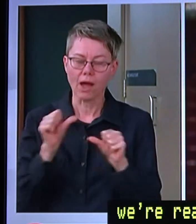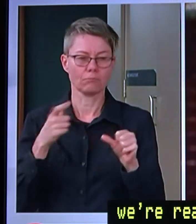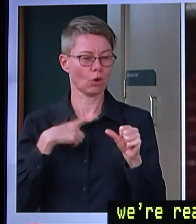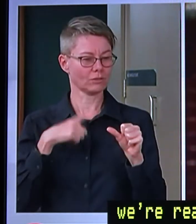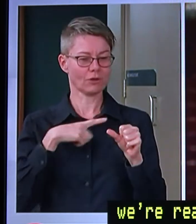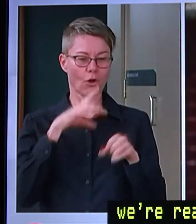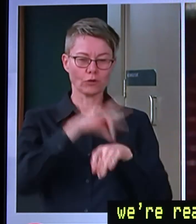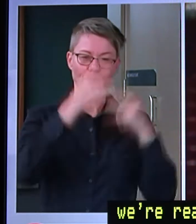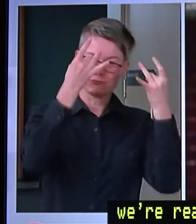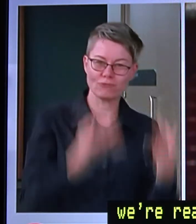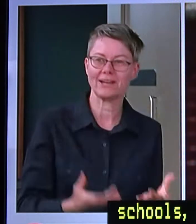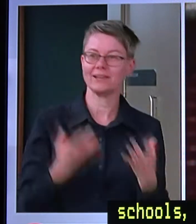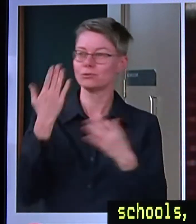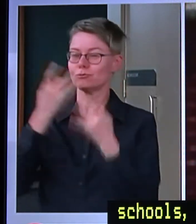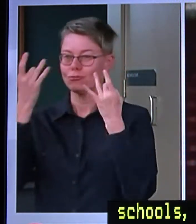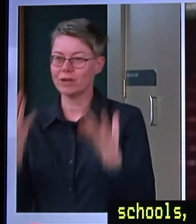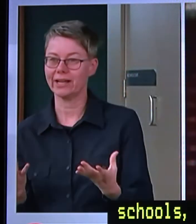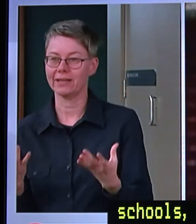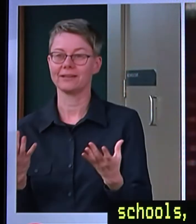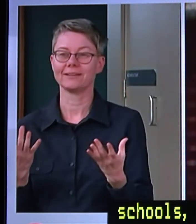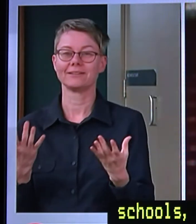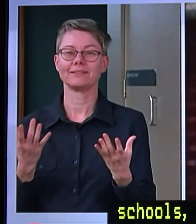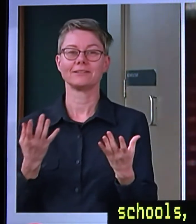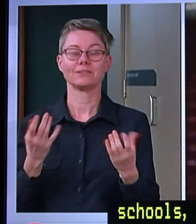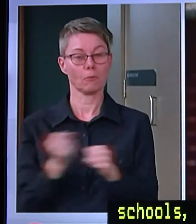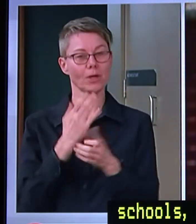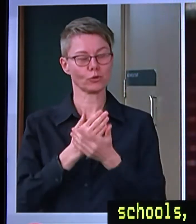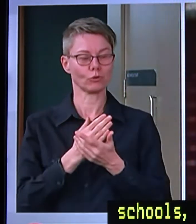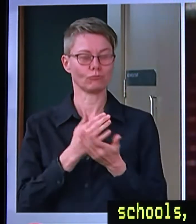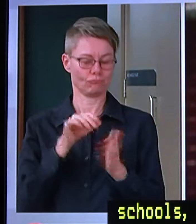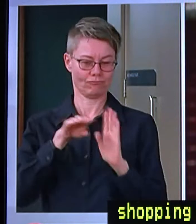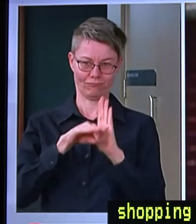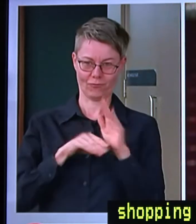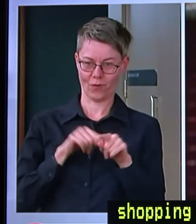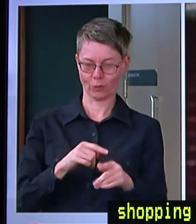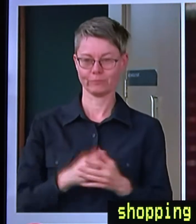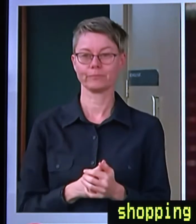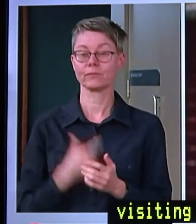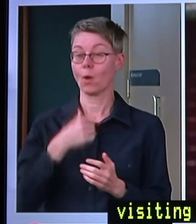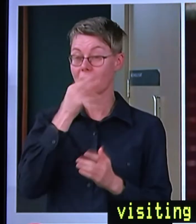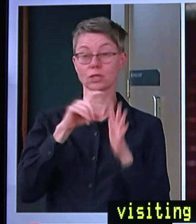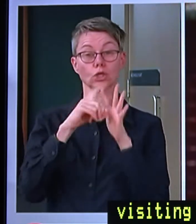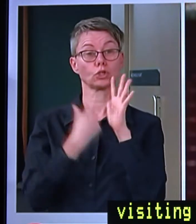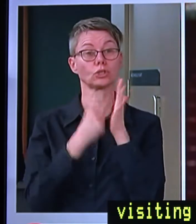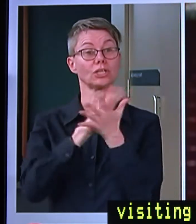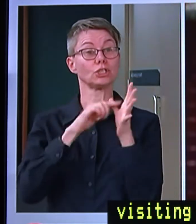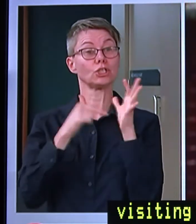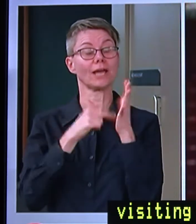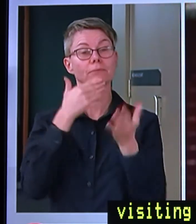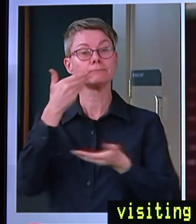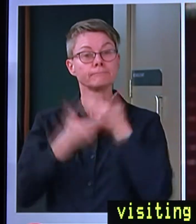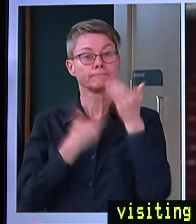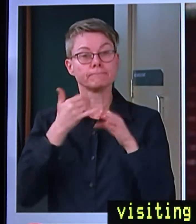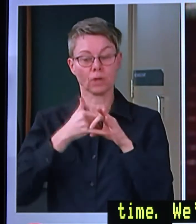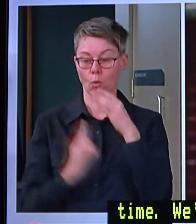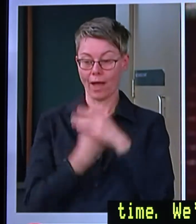now visiting houses, 2 adults at a time. We'll make sure we have those provisions in place. I'll now ask Dr. Chant to give her